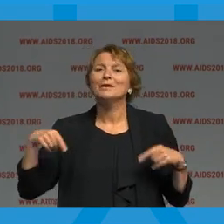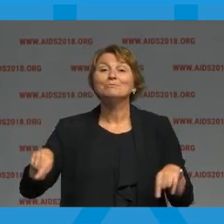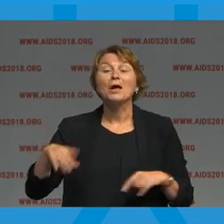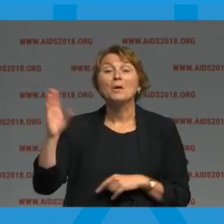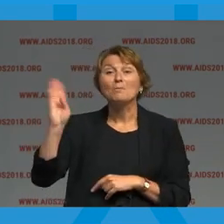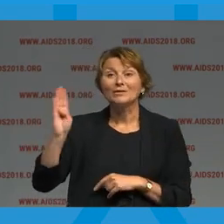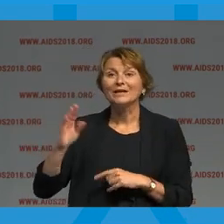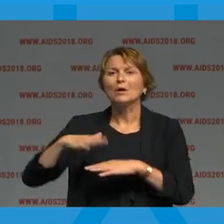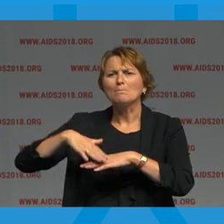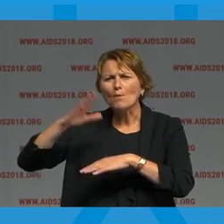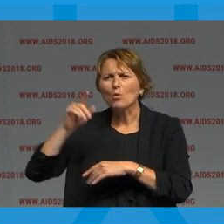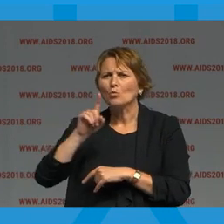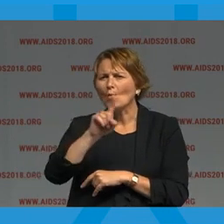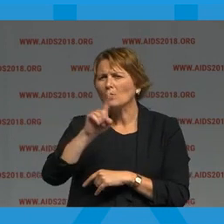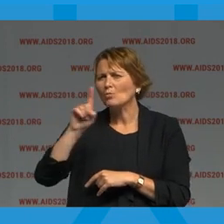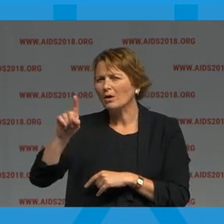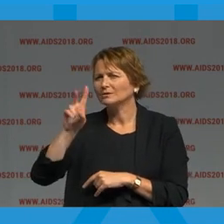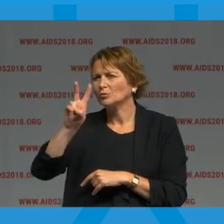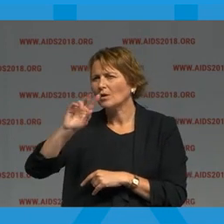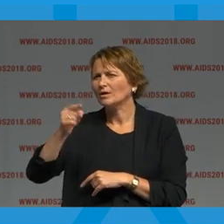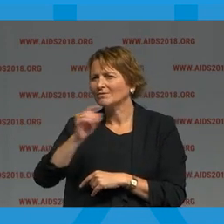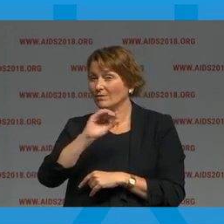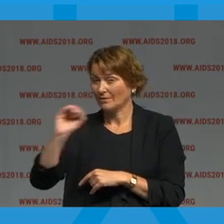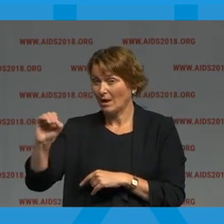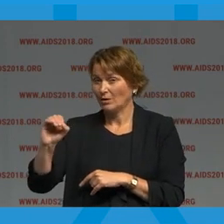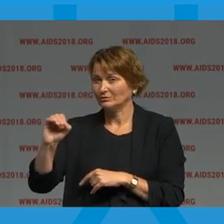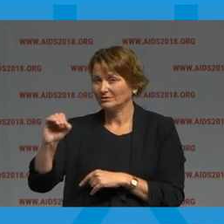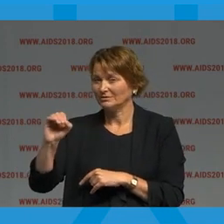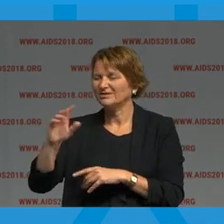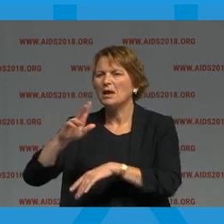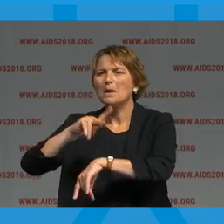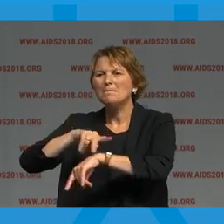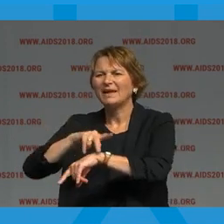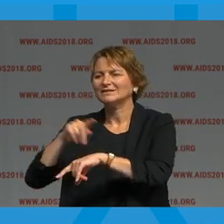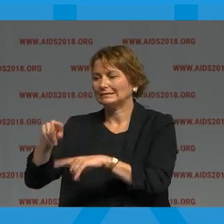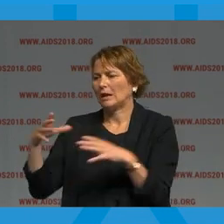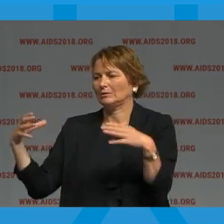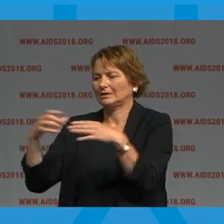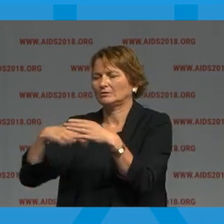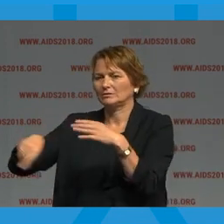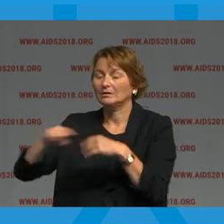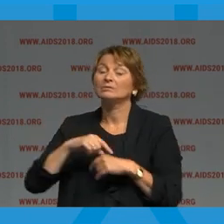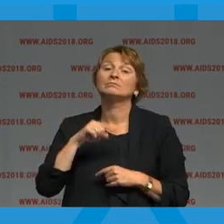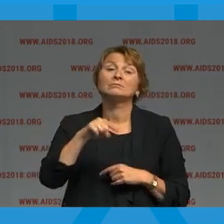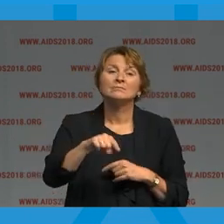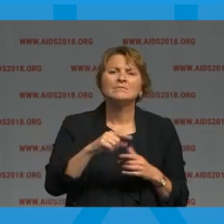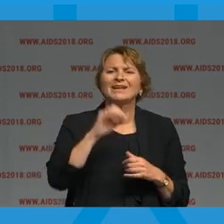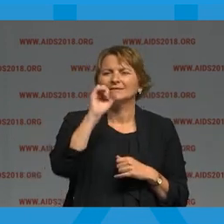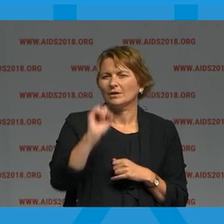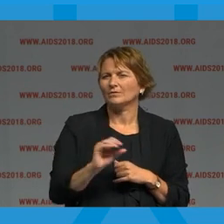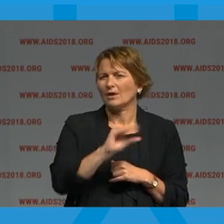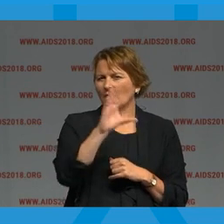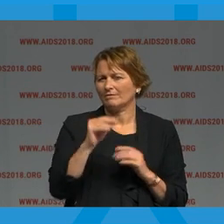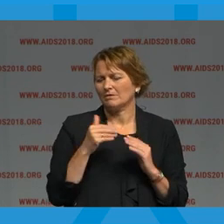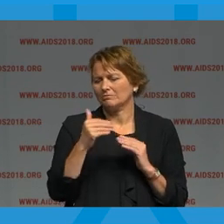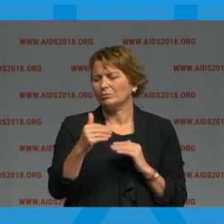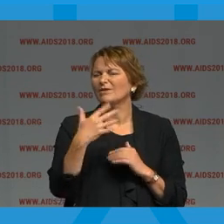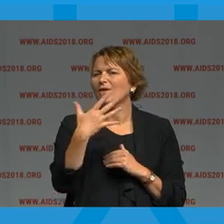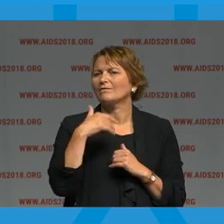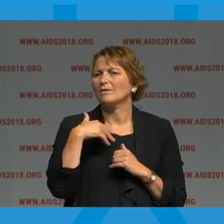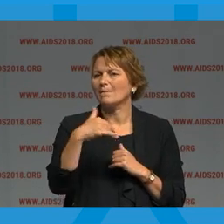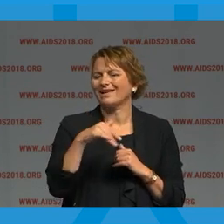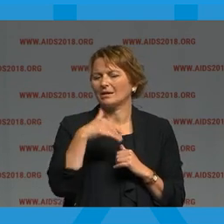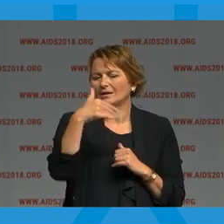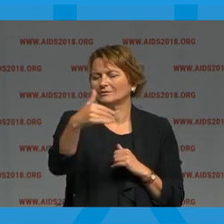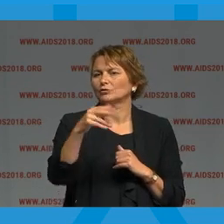over 112,000 patients on dolutegravir, and South Africa is planning to have 5 million by the end of 2019. So